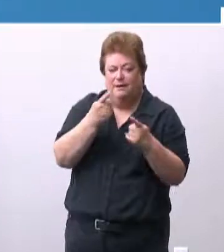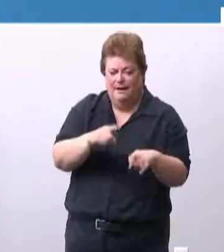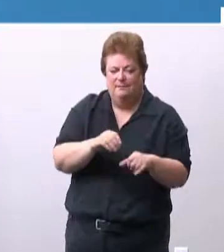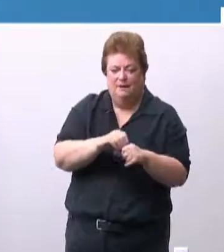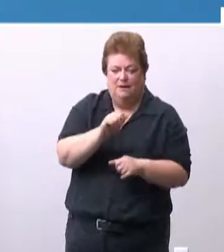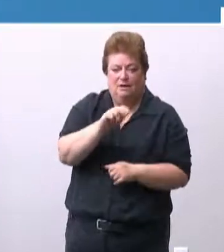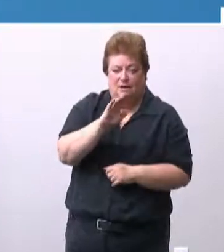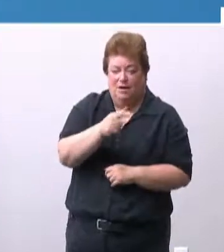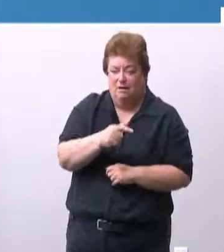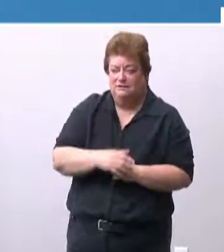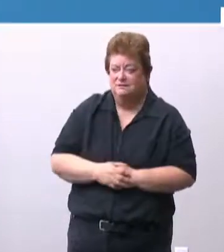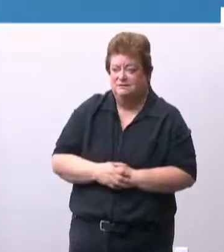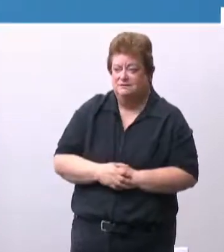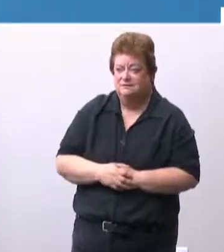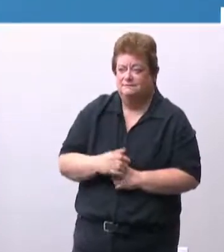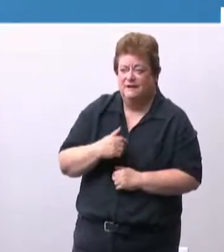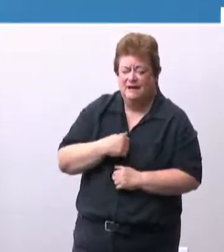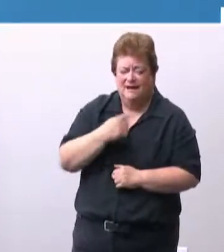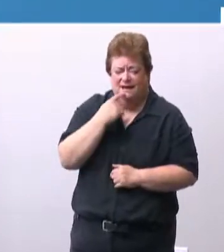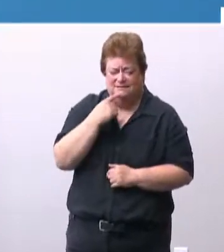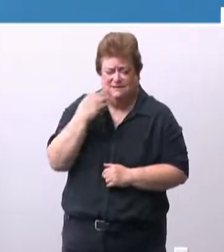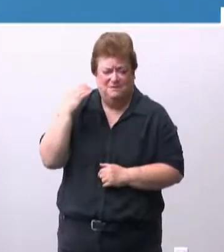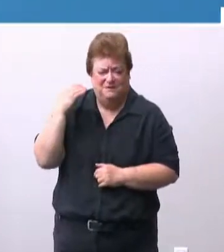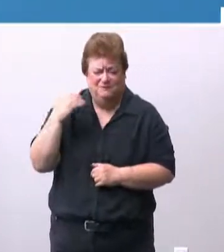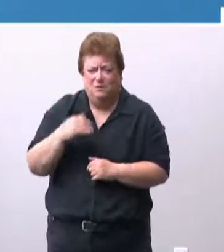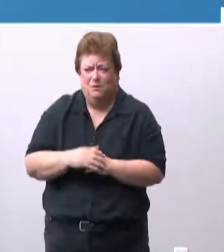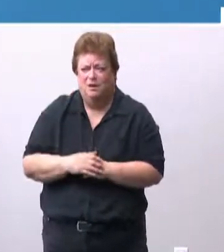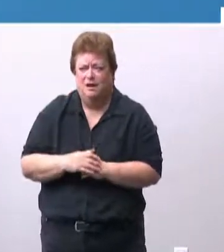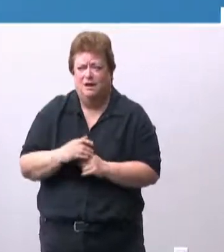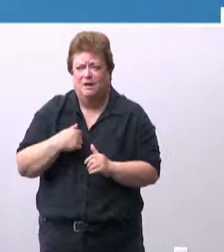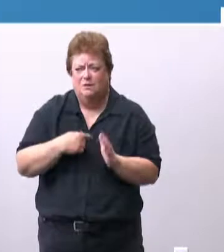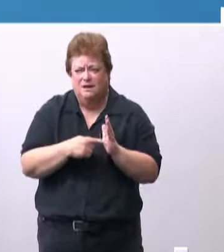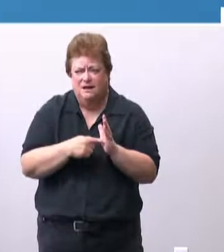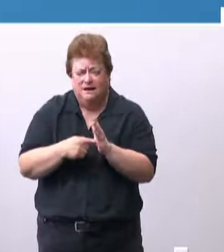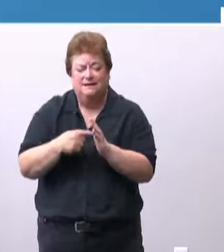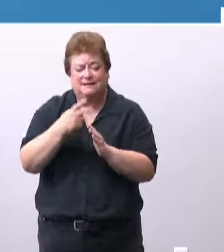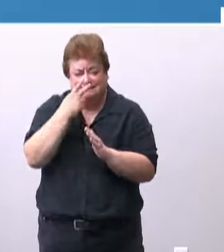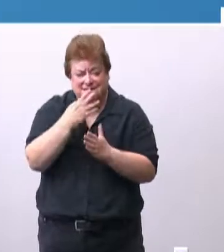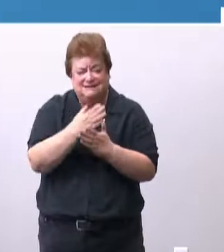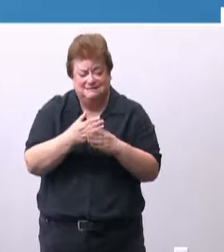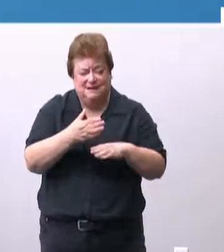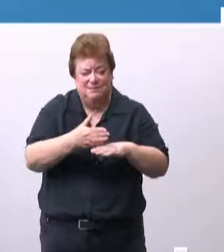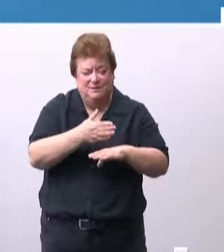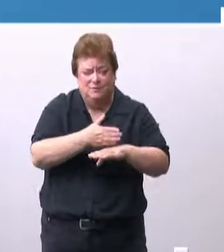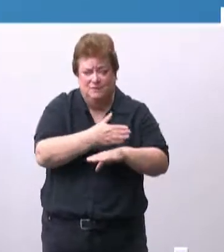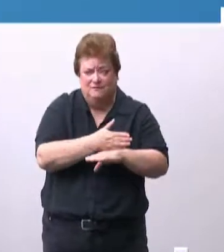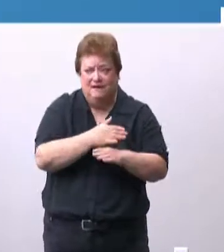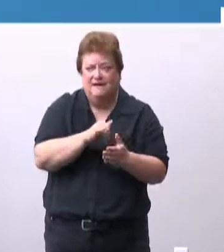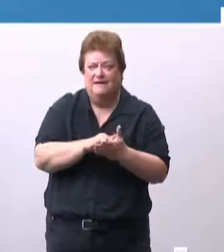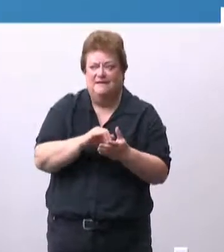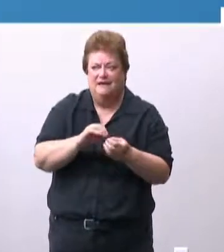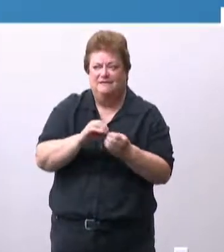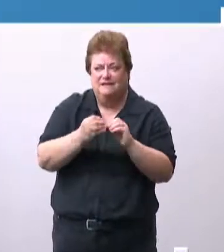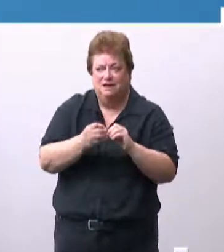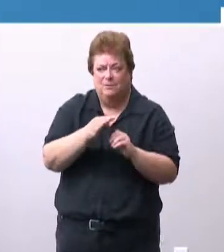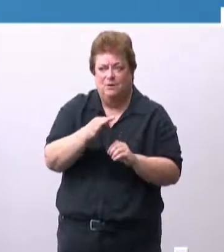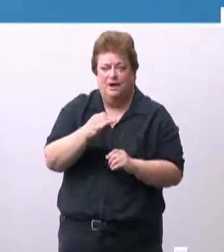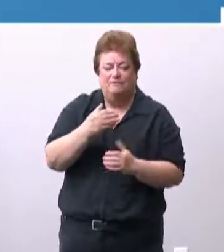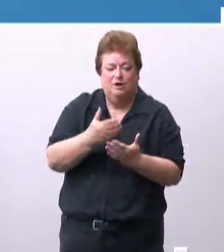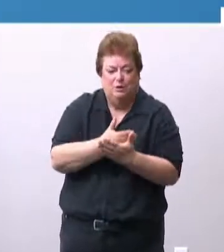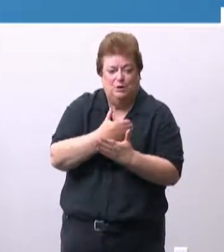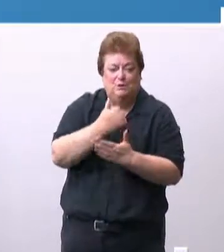August. As I said earlier, some of our indicators are showing improvement. That includes the number of new daily cases,